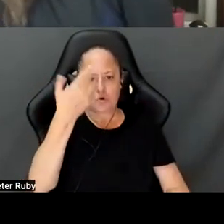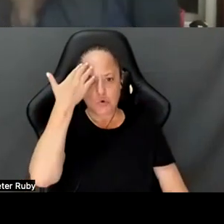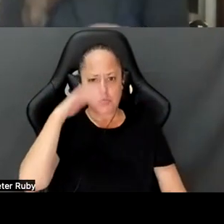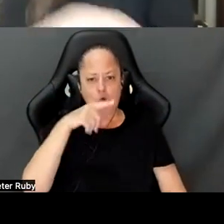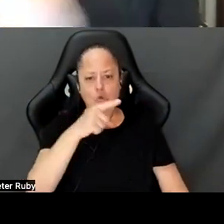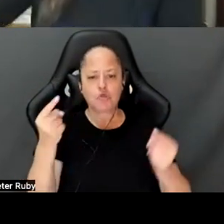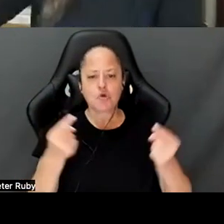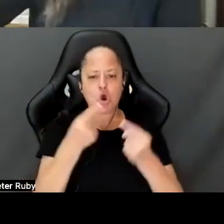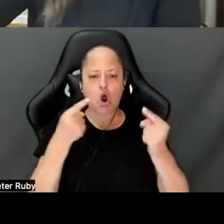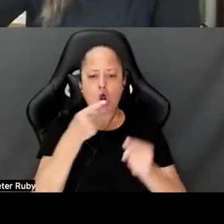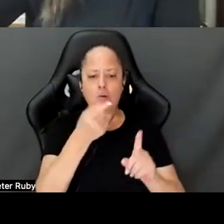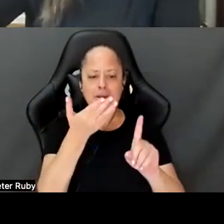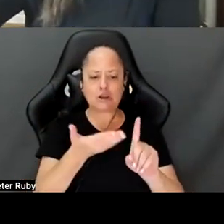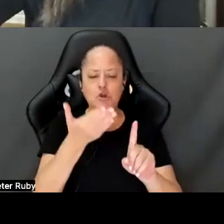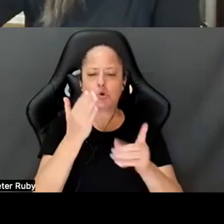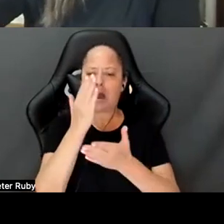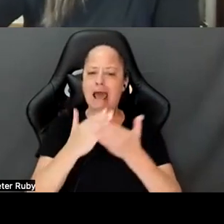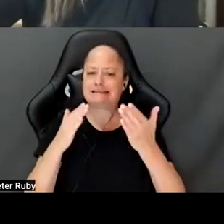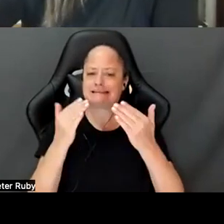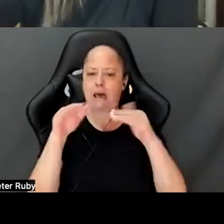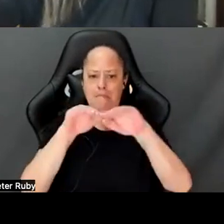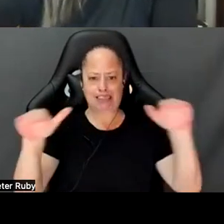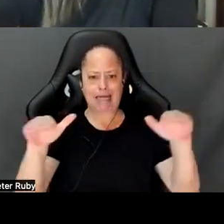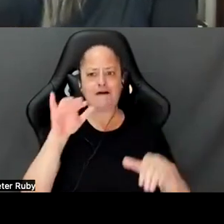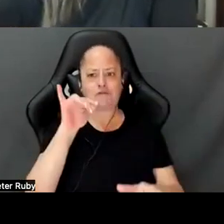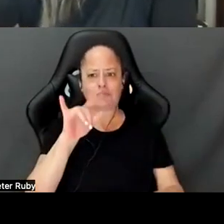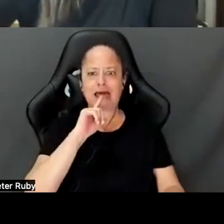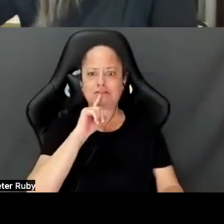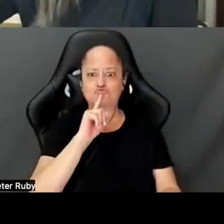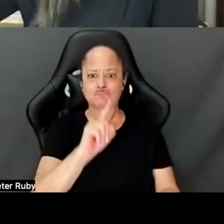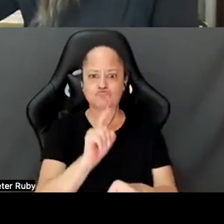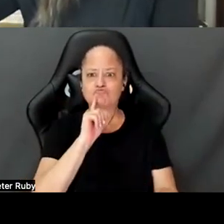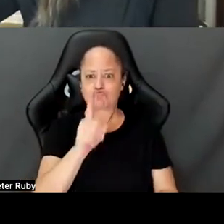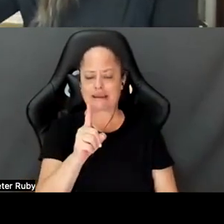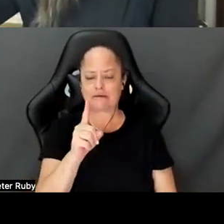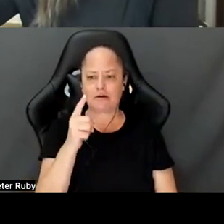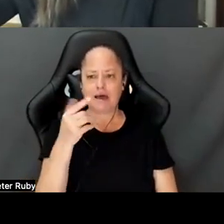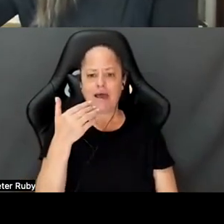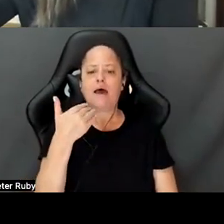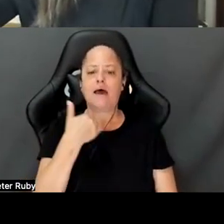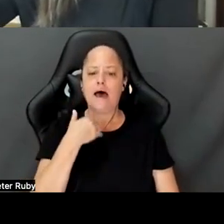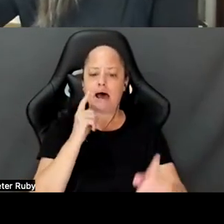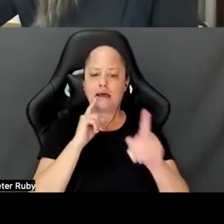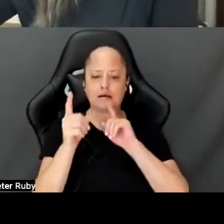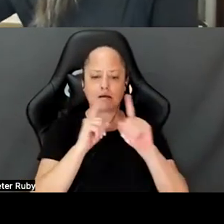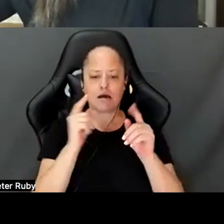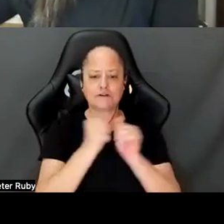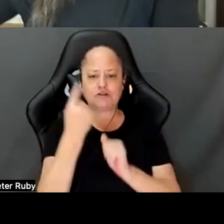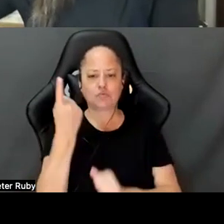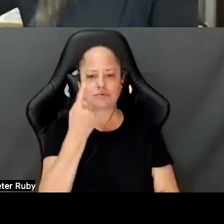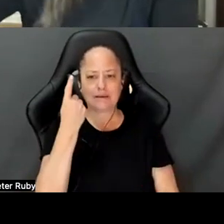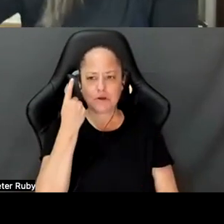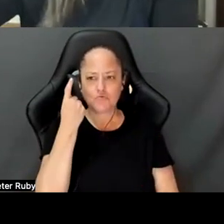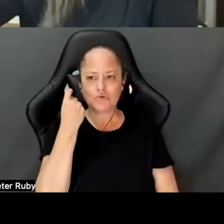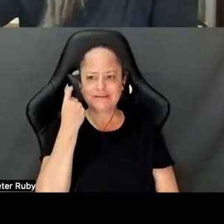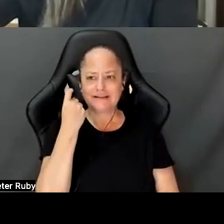some level, that's really real. And like I had a conversation with somebody recently